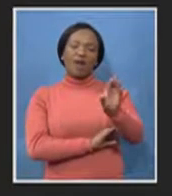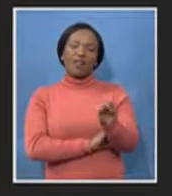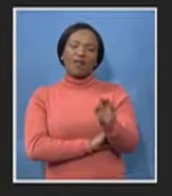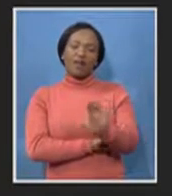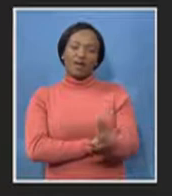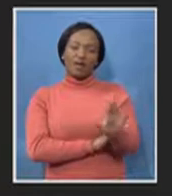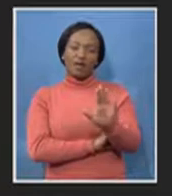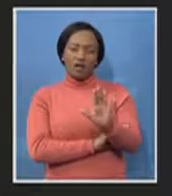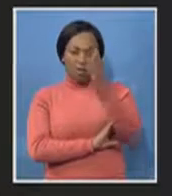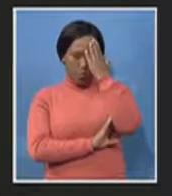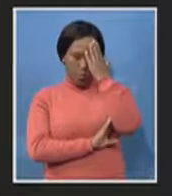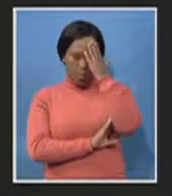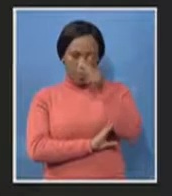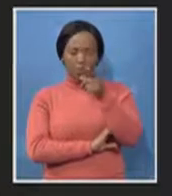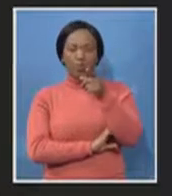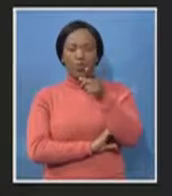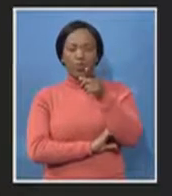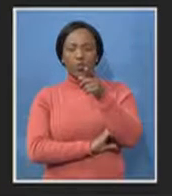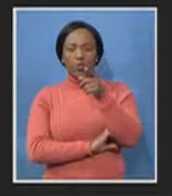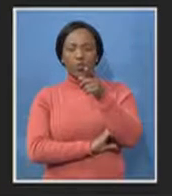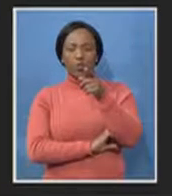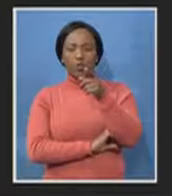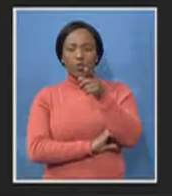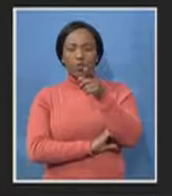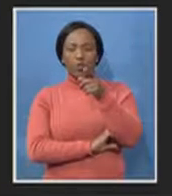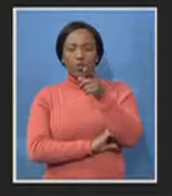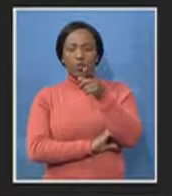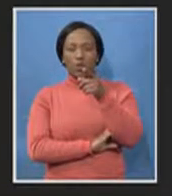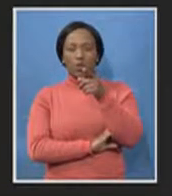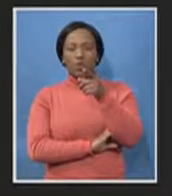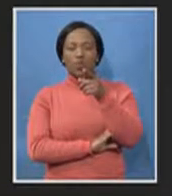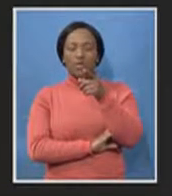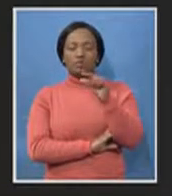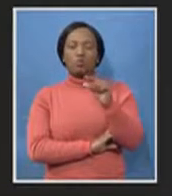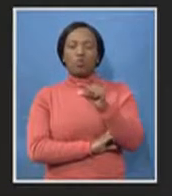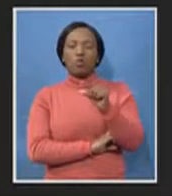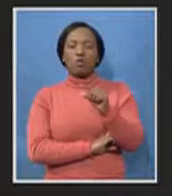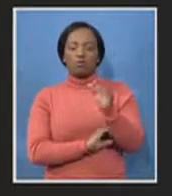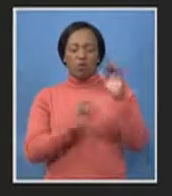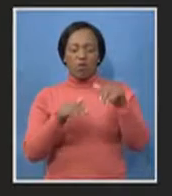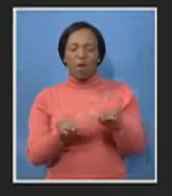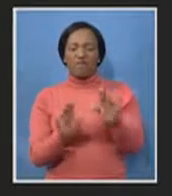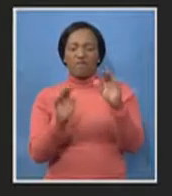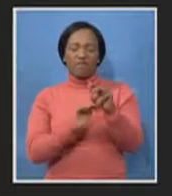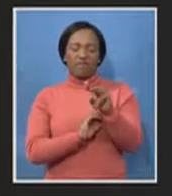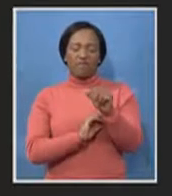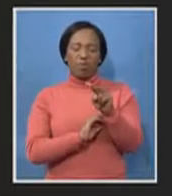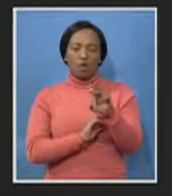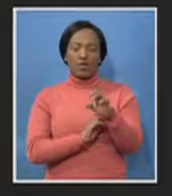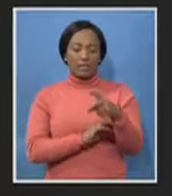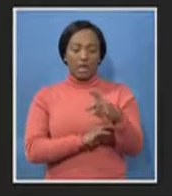behind the sort of the wave. And that we've had the opportunity to implement some of the